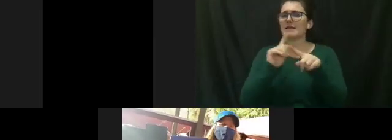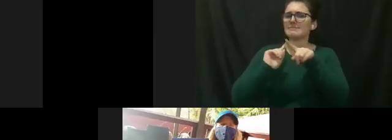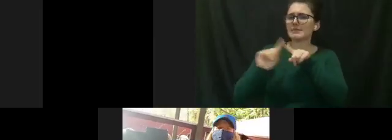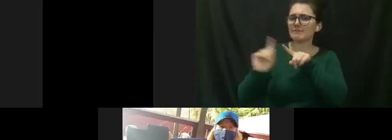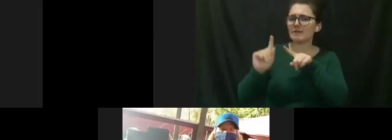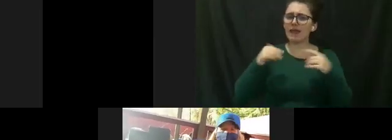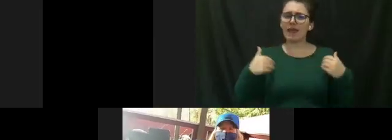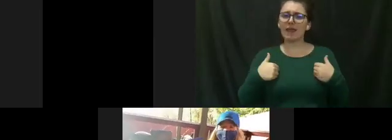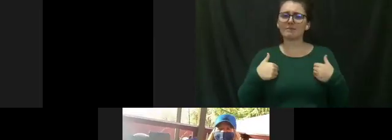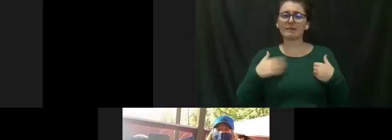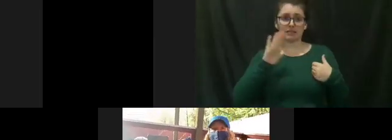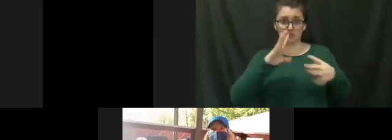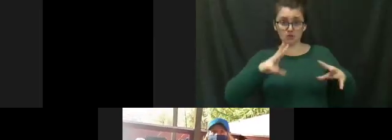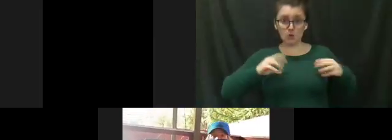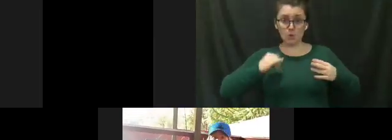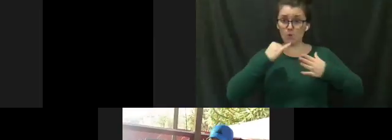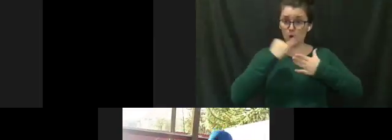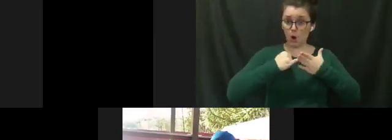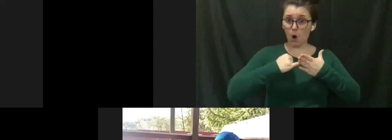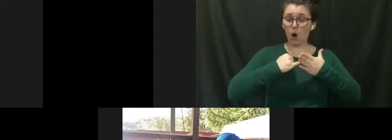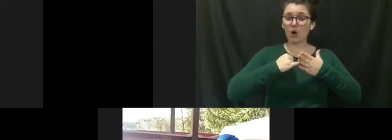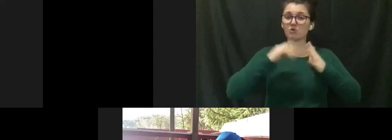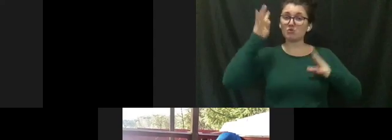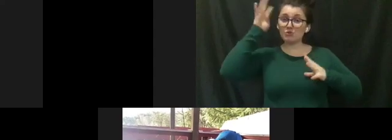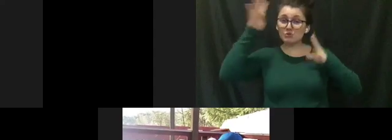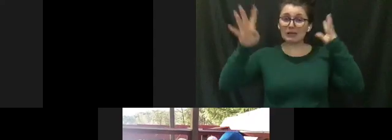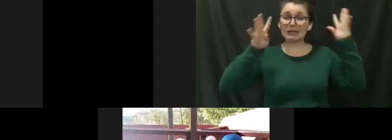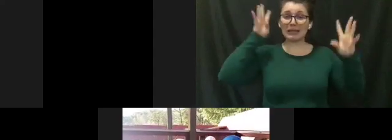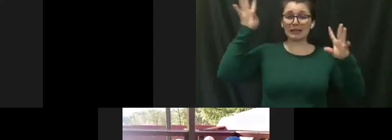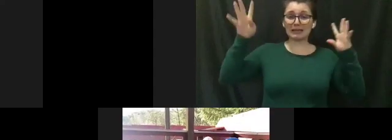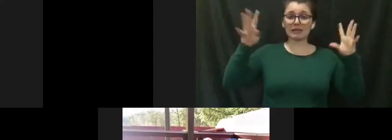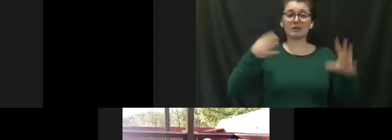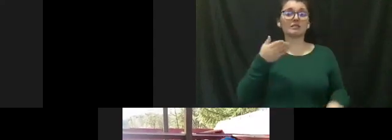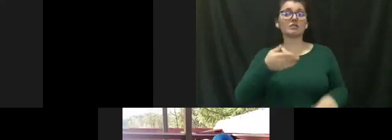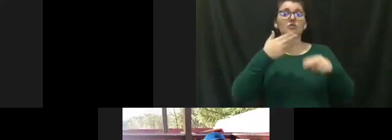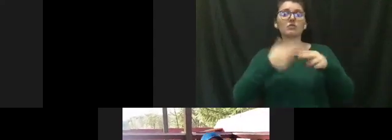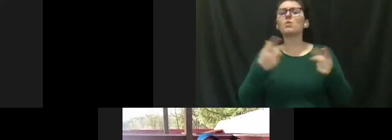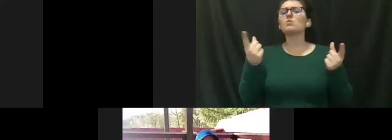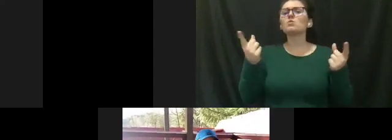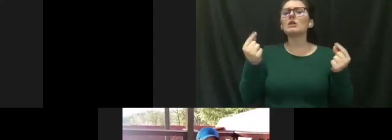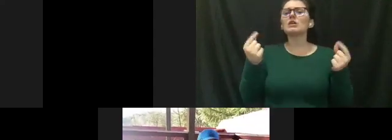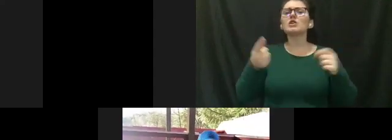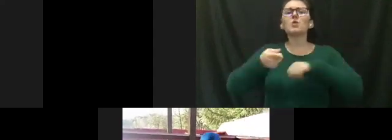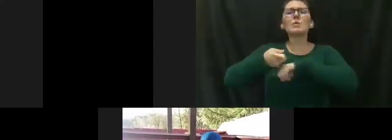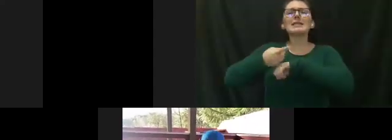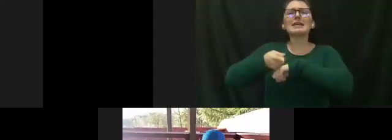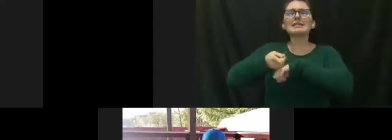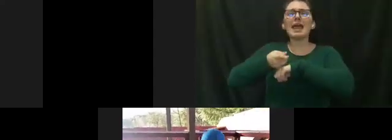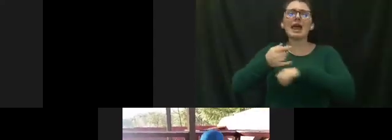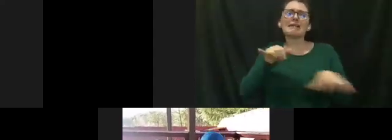does his own artwork in really creative ways. And this is called What Do You Do with a Tail Like